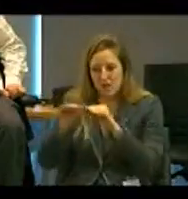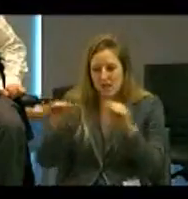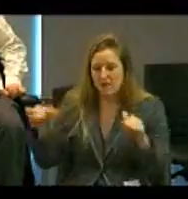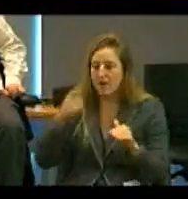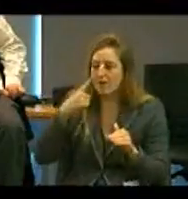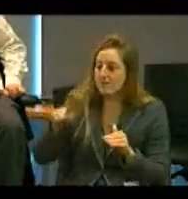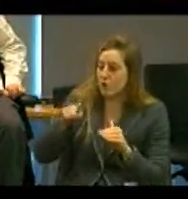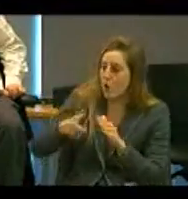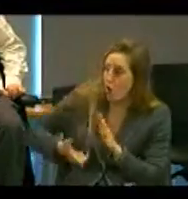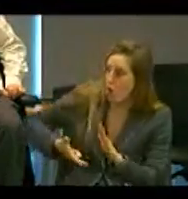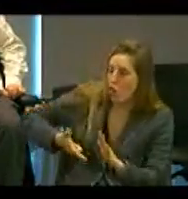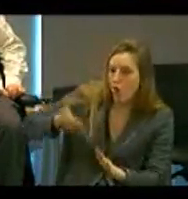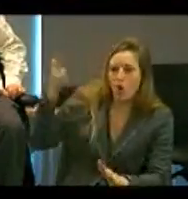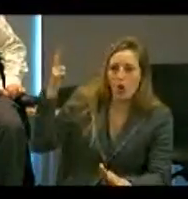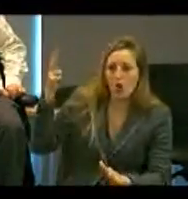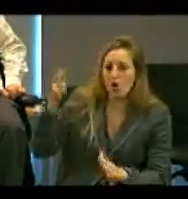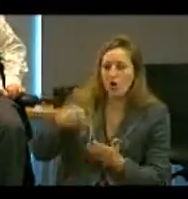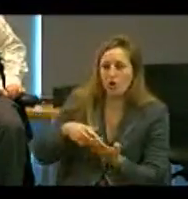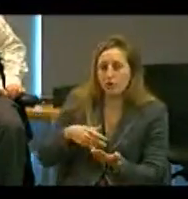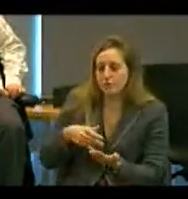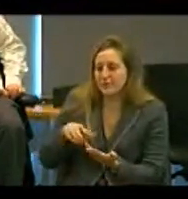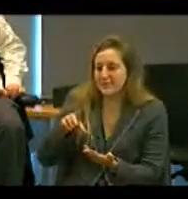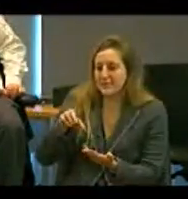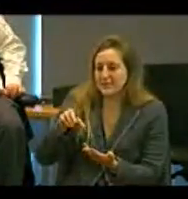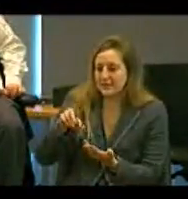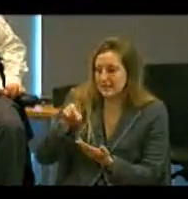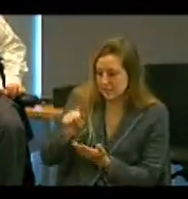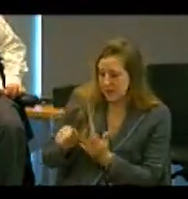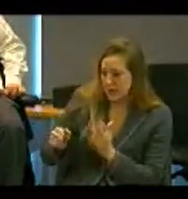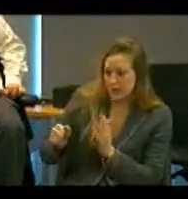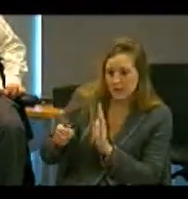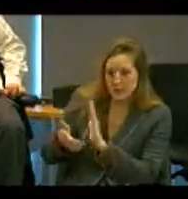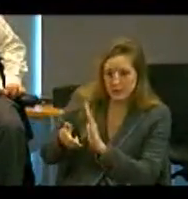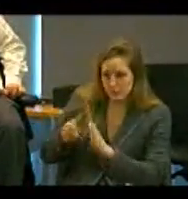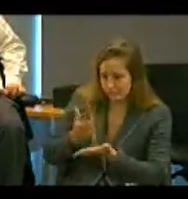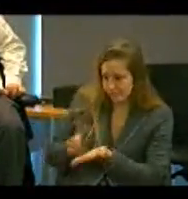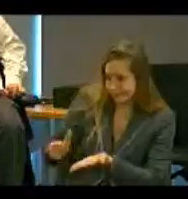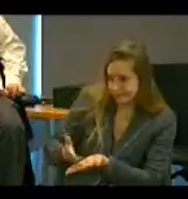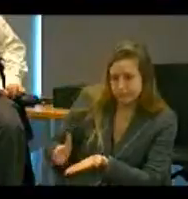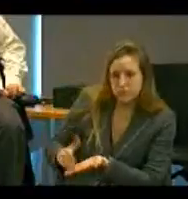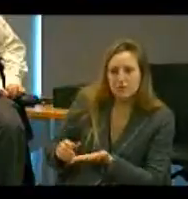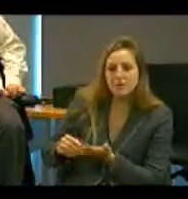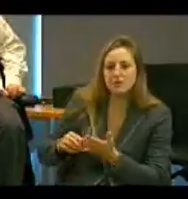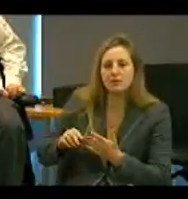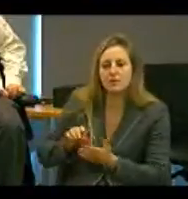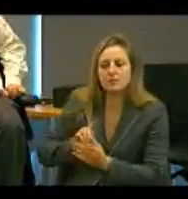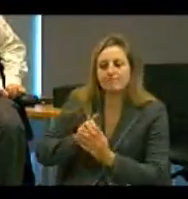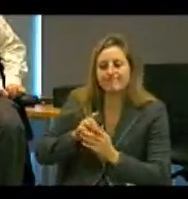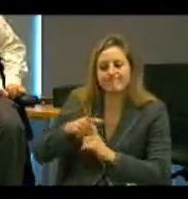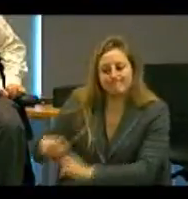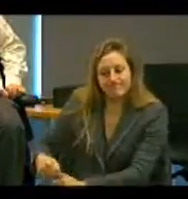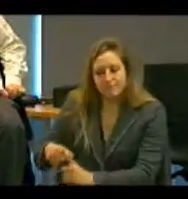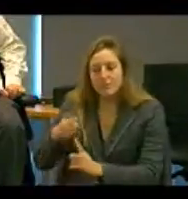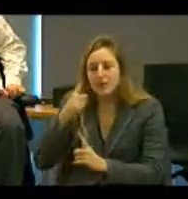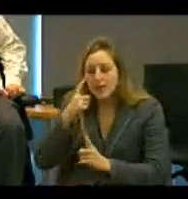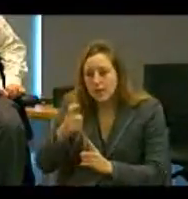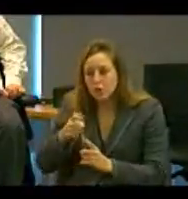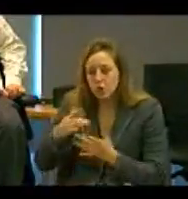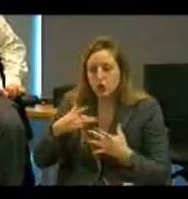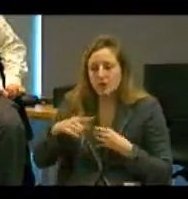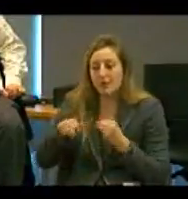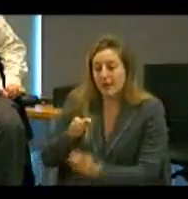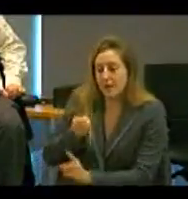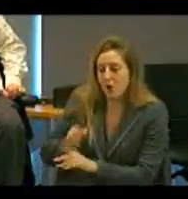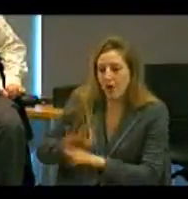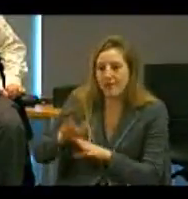disparities among kids with disabilities in terms of their discipline because of the concern about the impact on their achievement. I